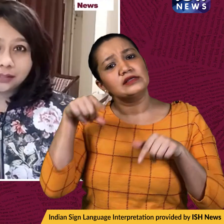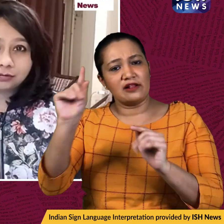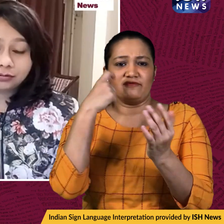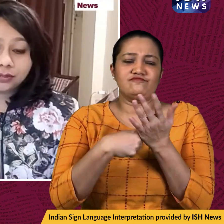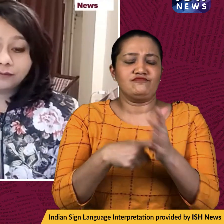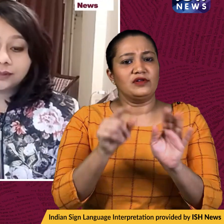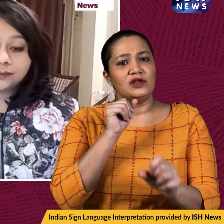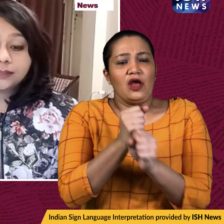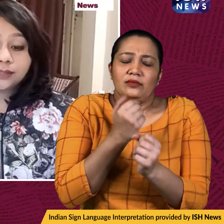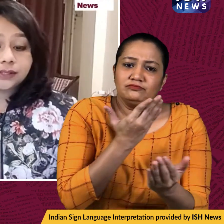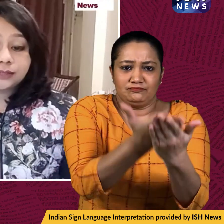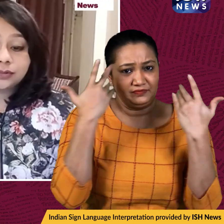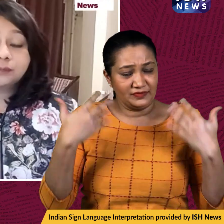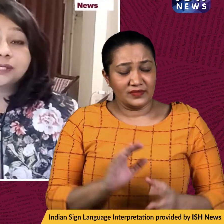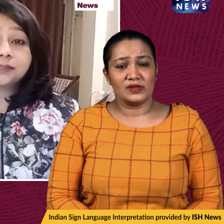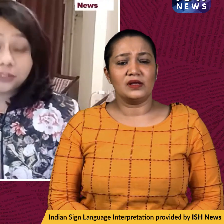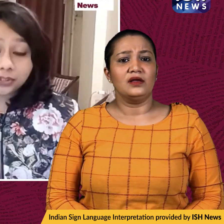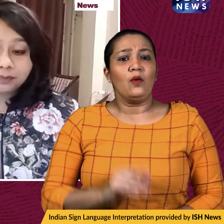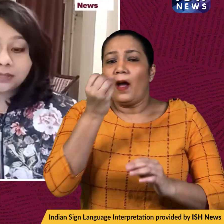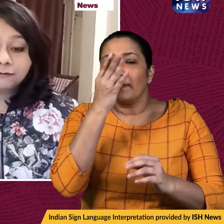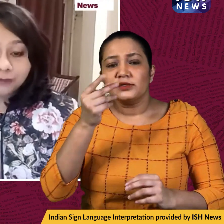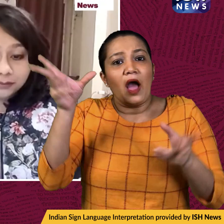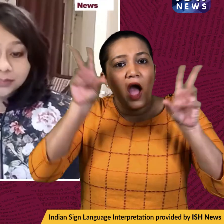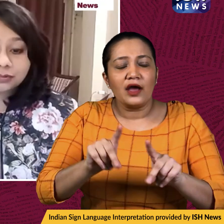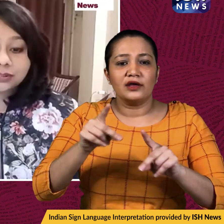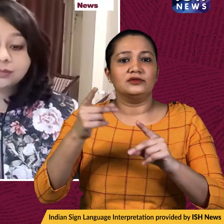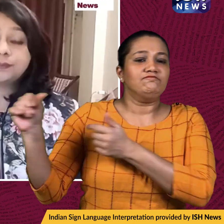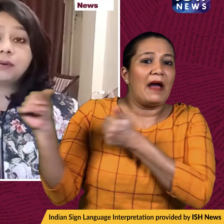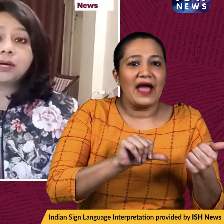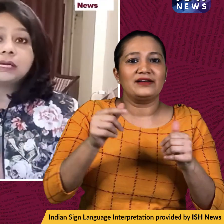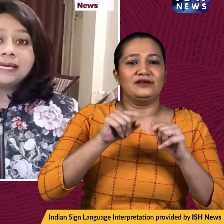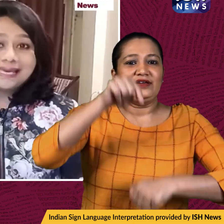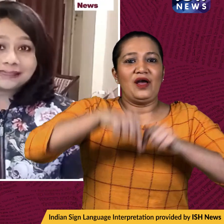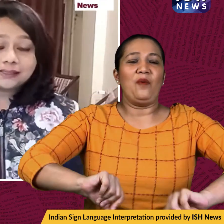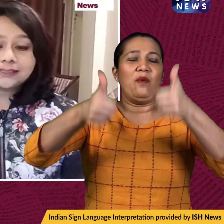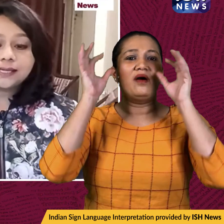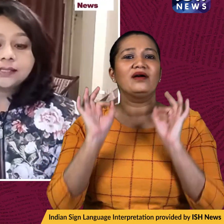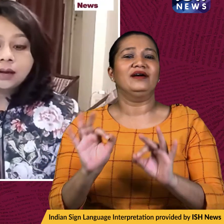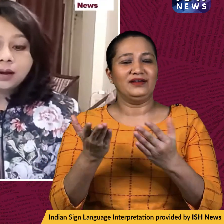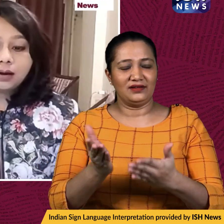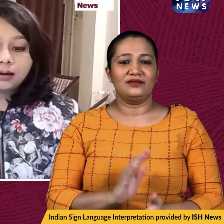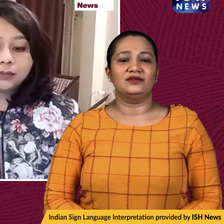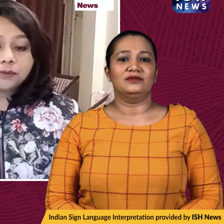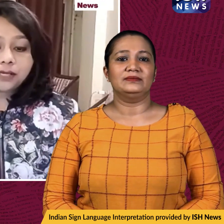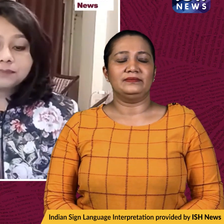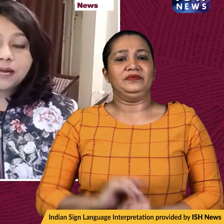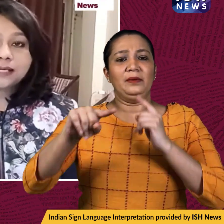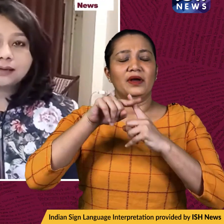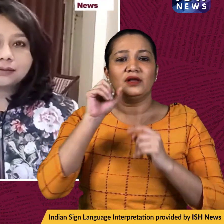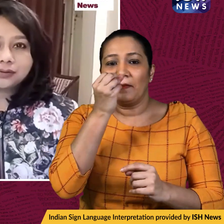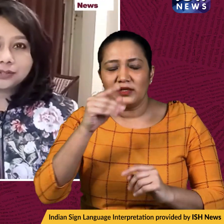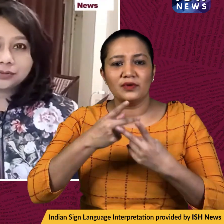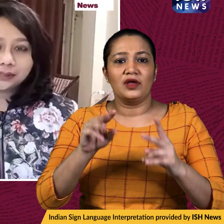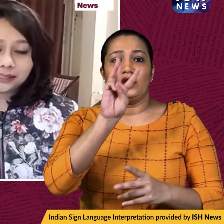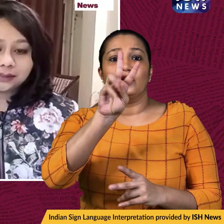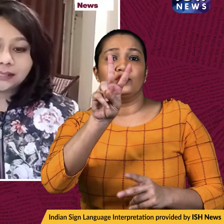his resignation to the governor as well. The resignation comes as the BJP confirmed its return to power in the state, with the party